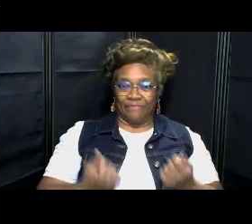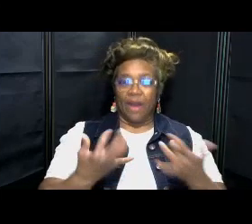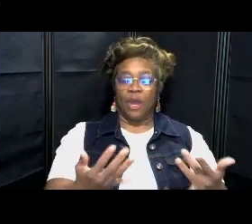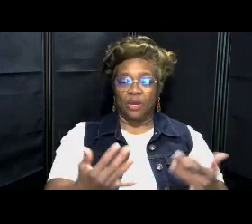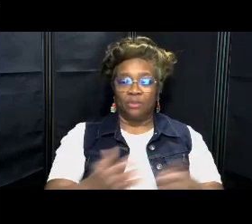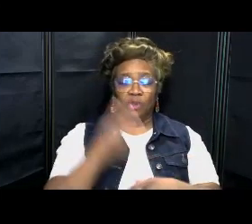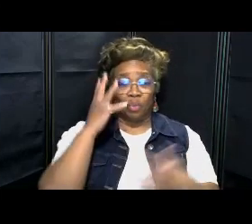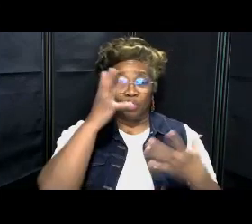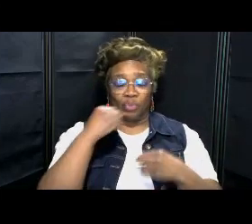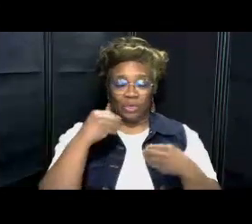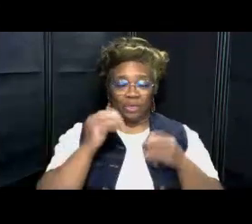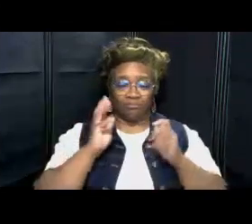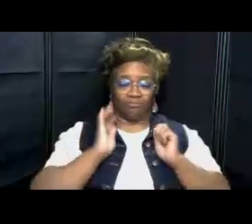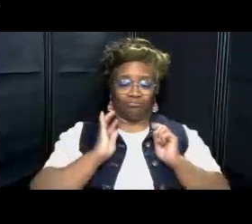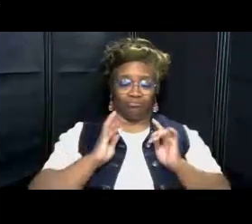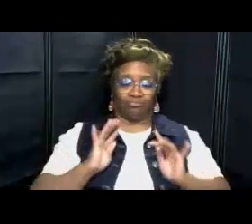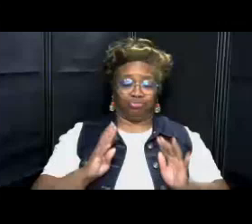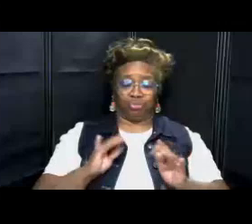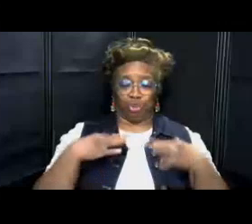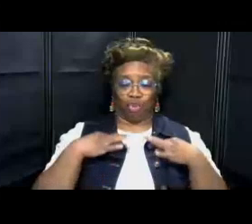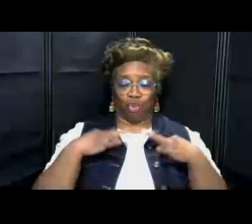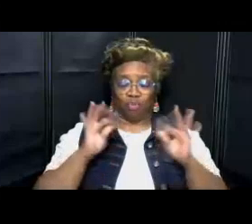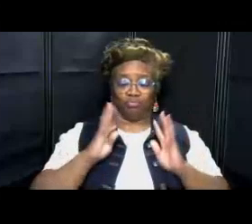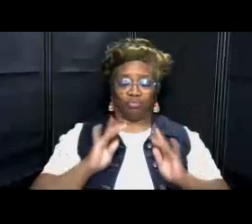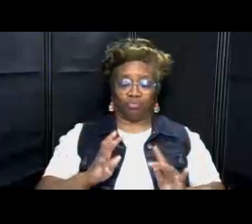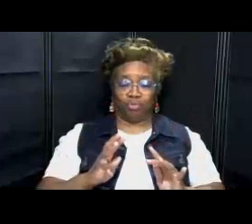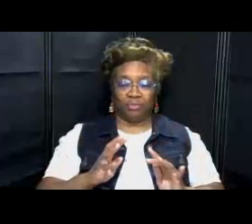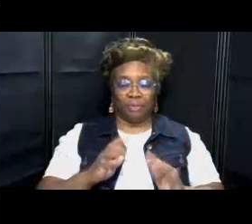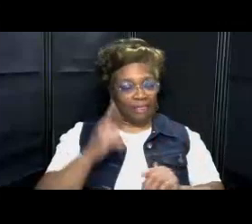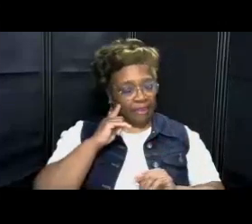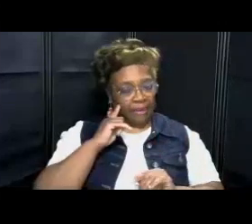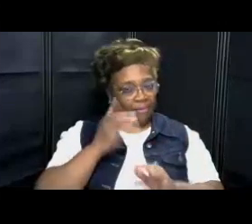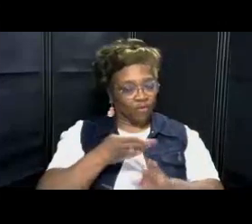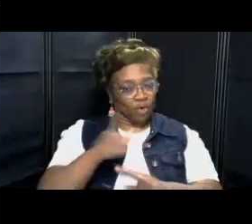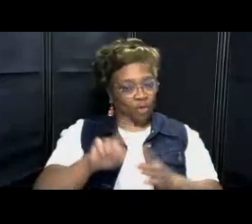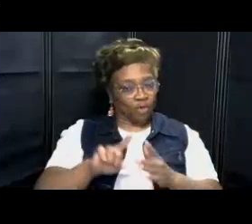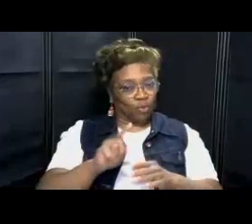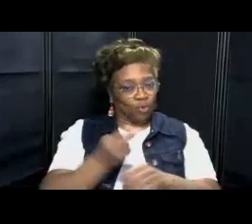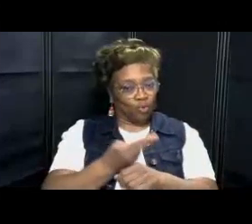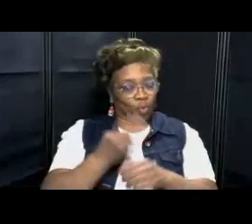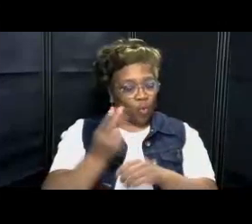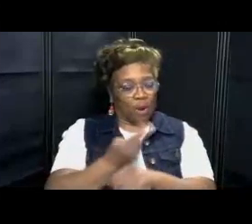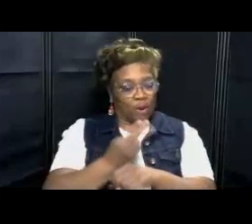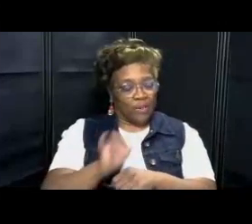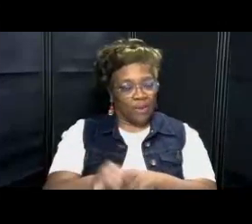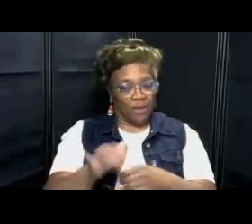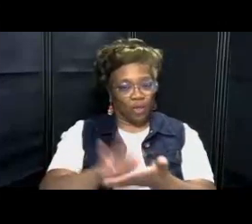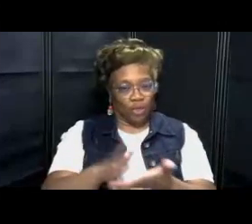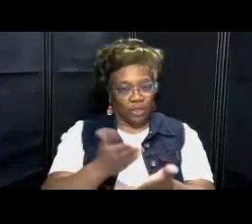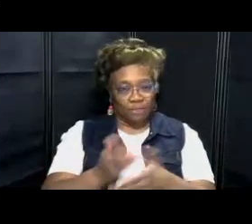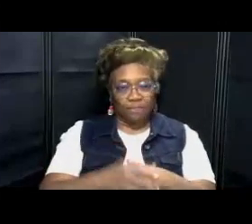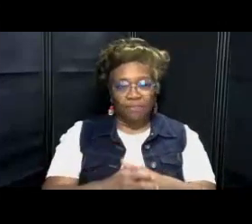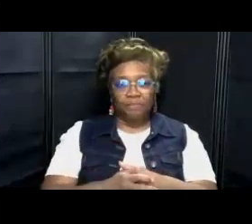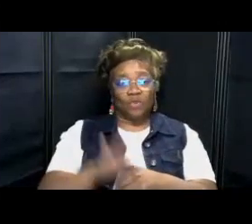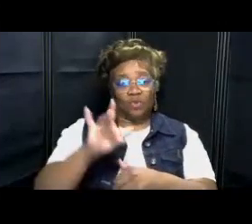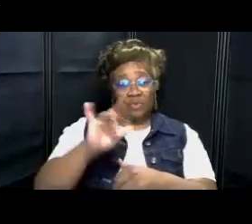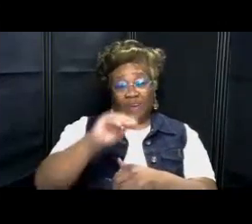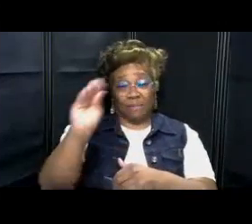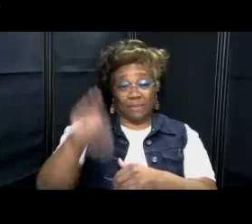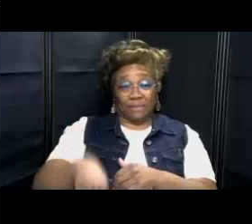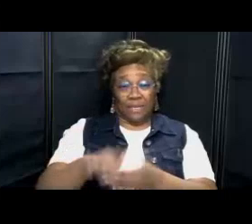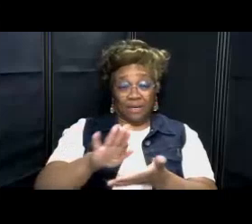cook in it. Some other numbers I want to give you is like 25% of the cooking deaths, people fell asleep.